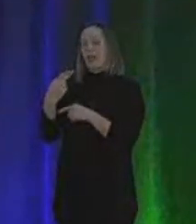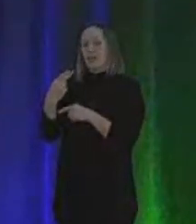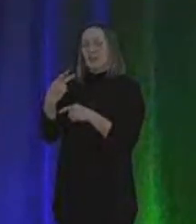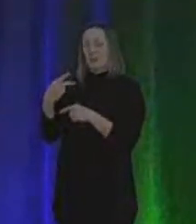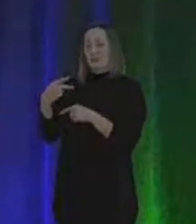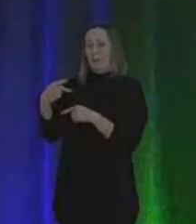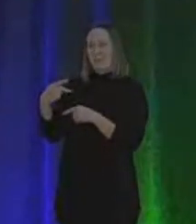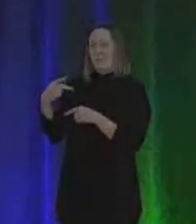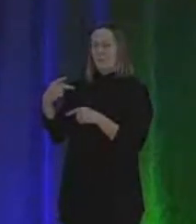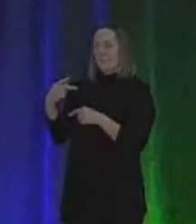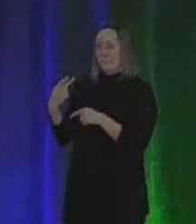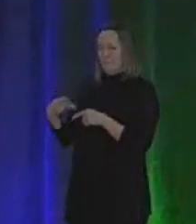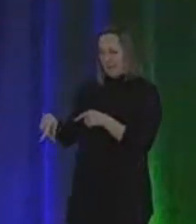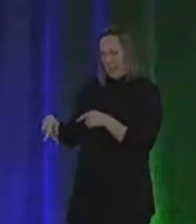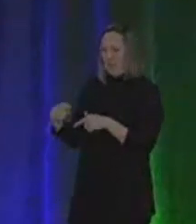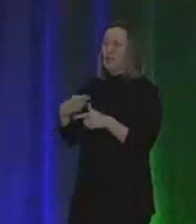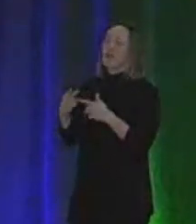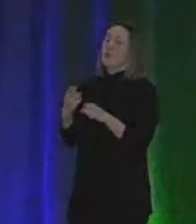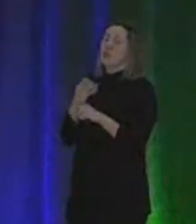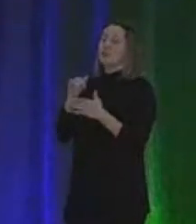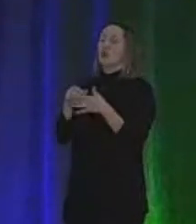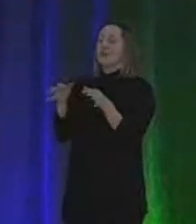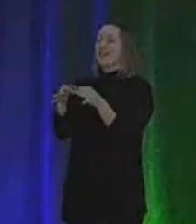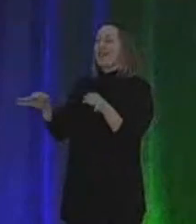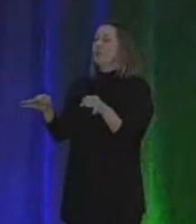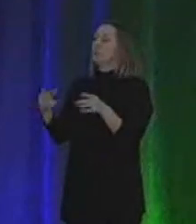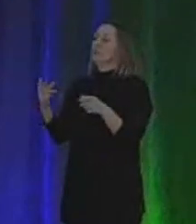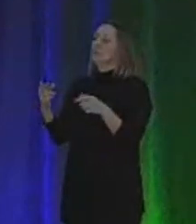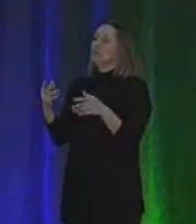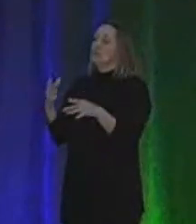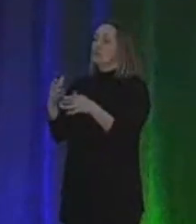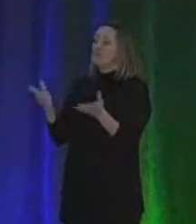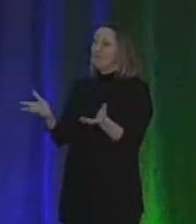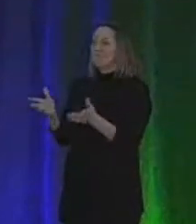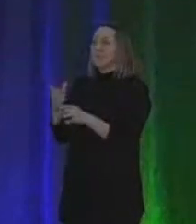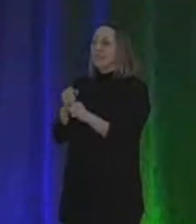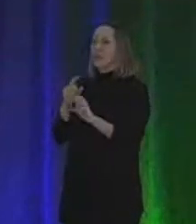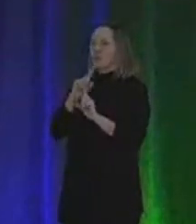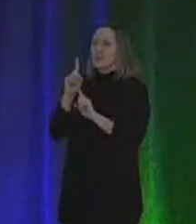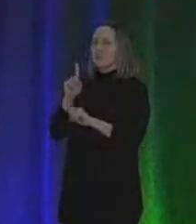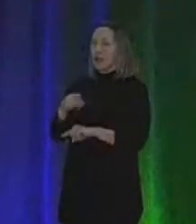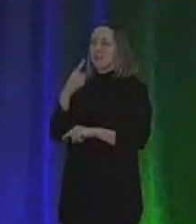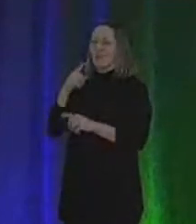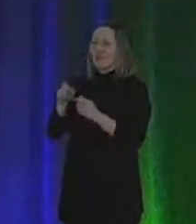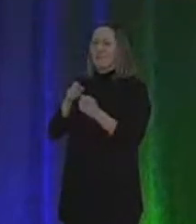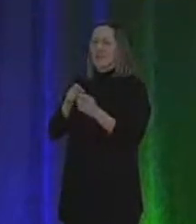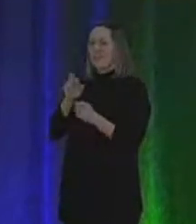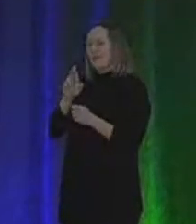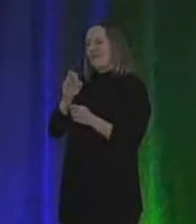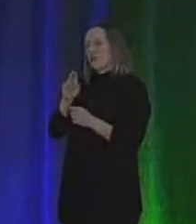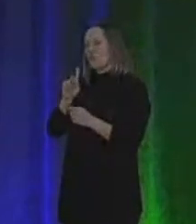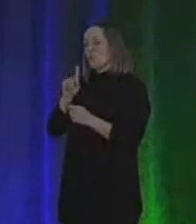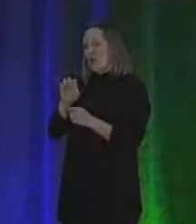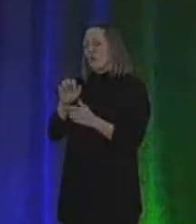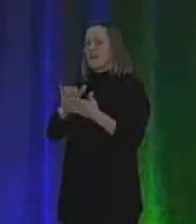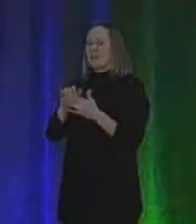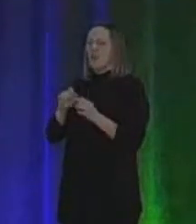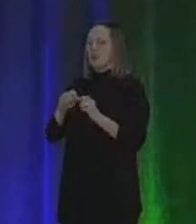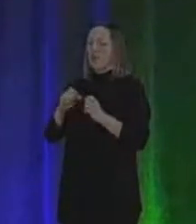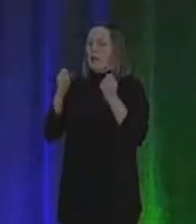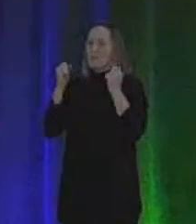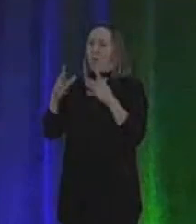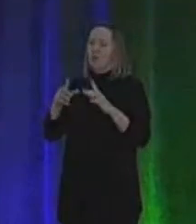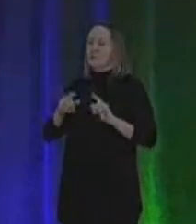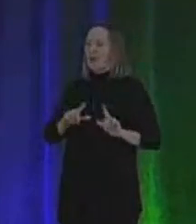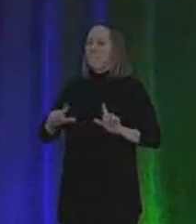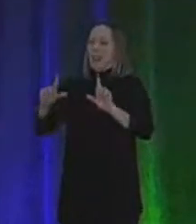use these dynamic server-side languages to kind of generate a response for a specific route. And so this is what's called a multi-page application,